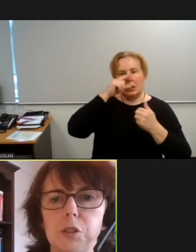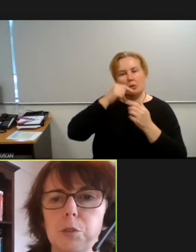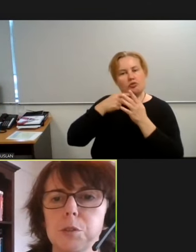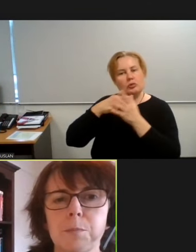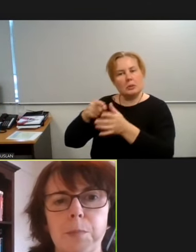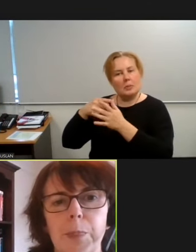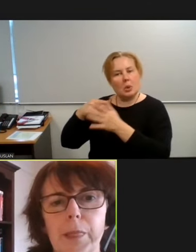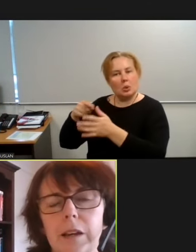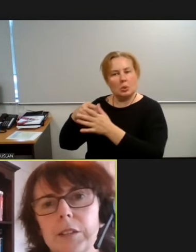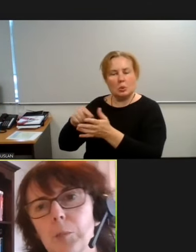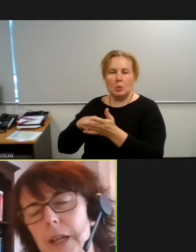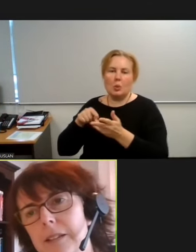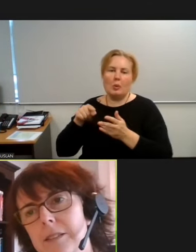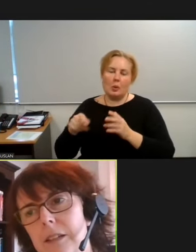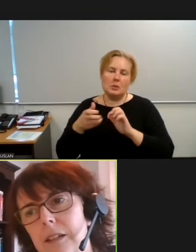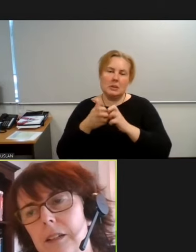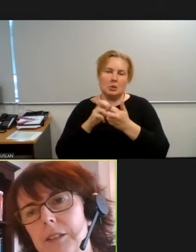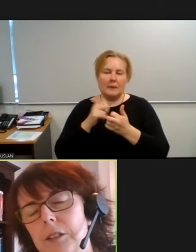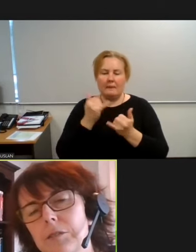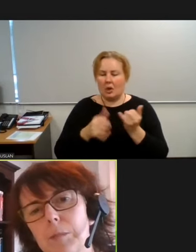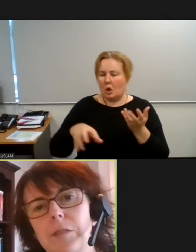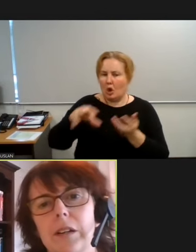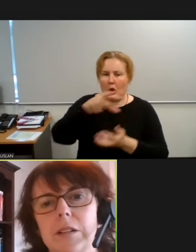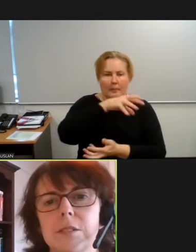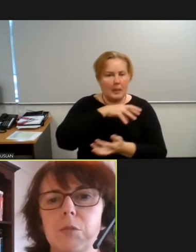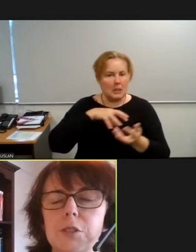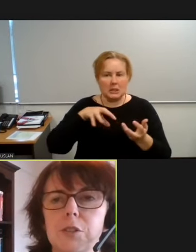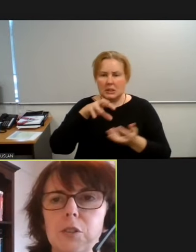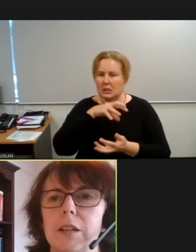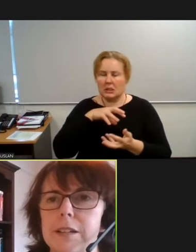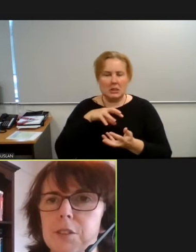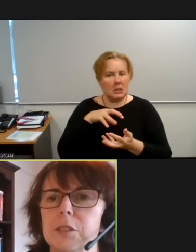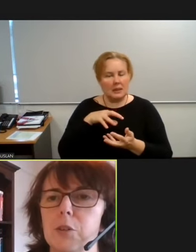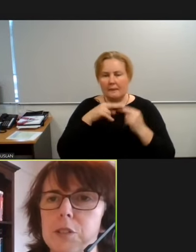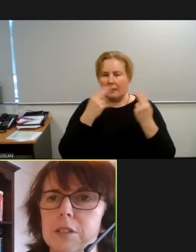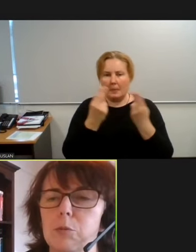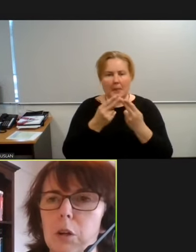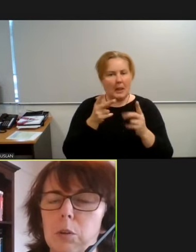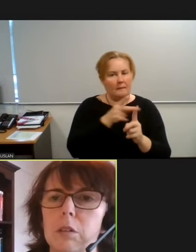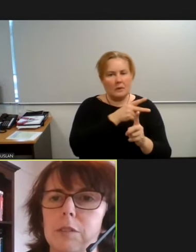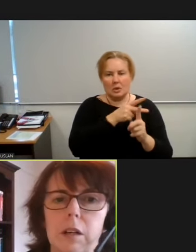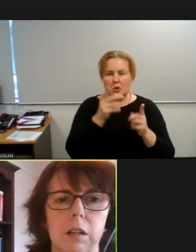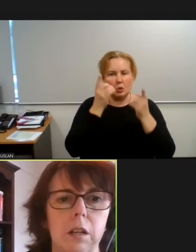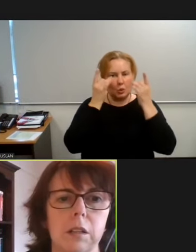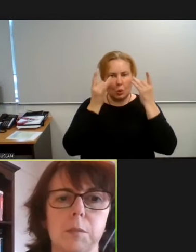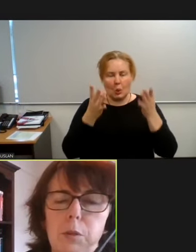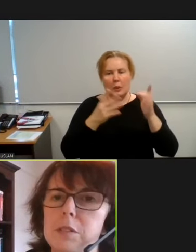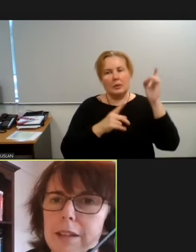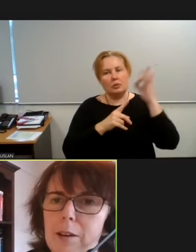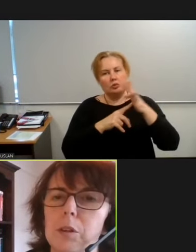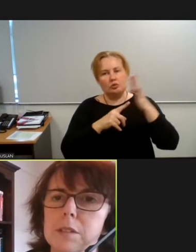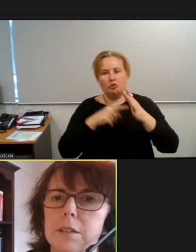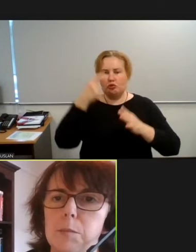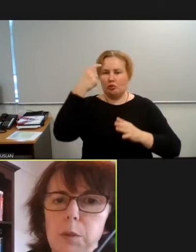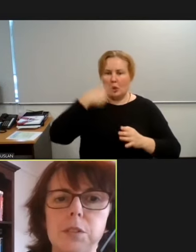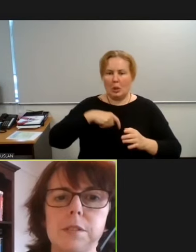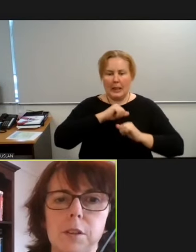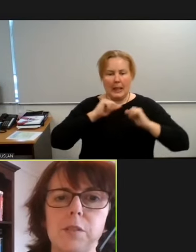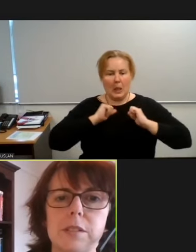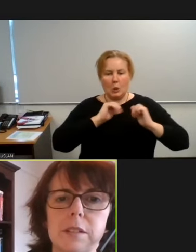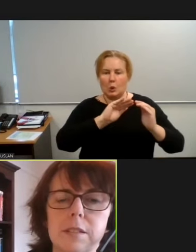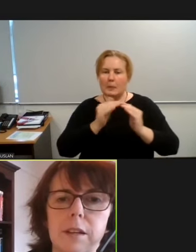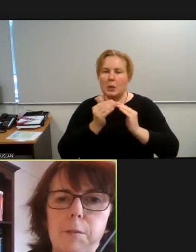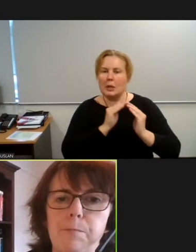those issues. And the complexity, I think, of family violence has really shone a light on the critical role of our community networks, our